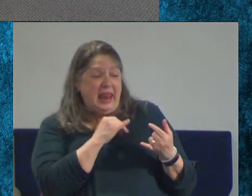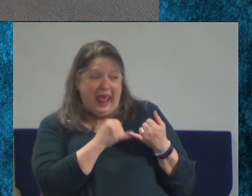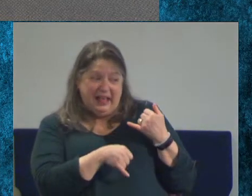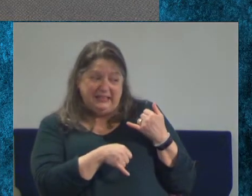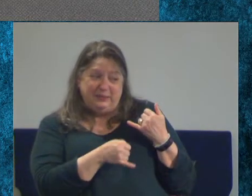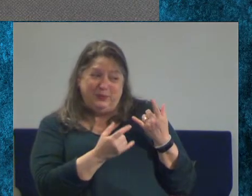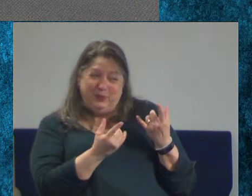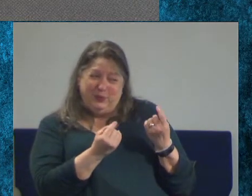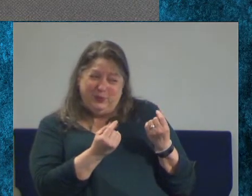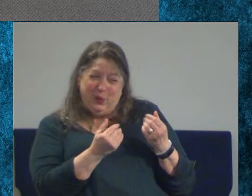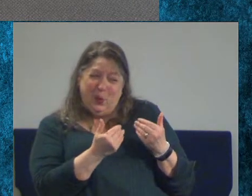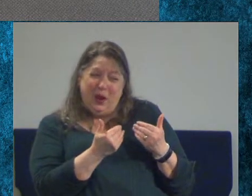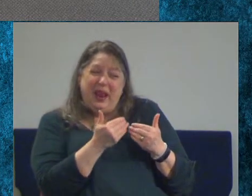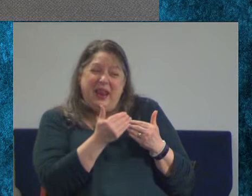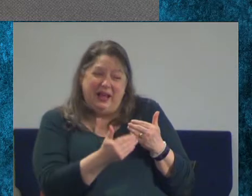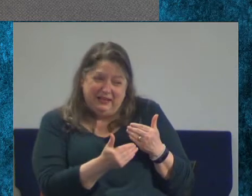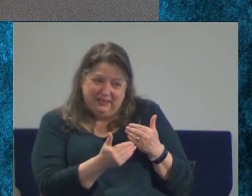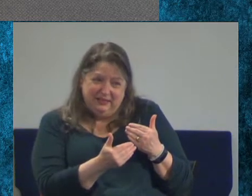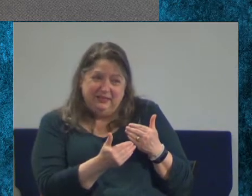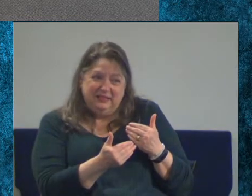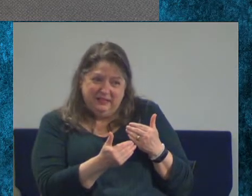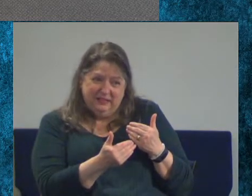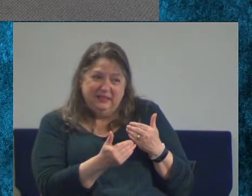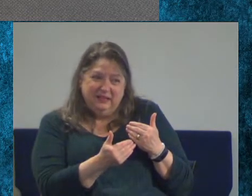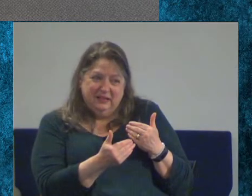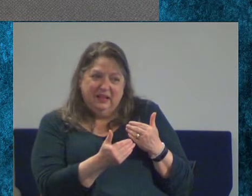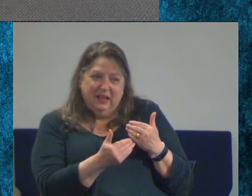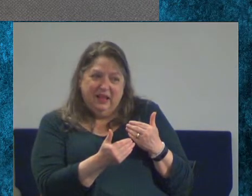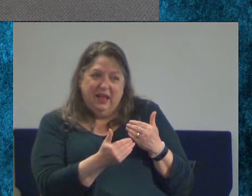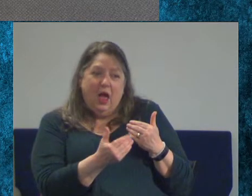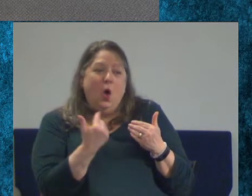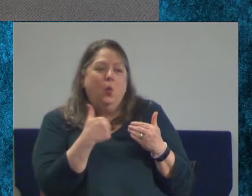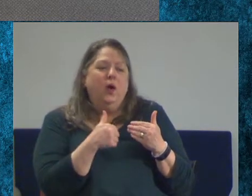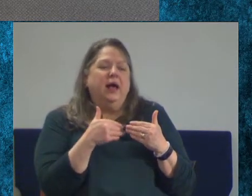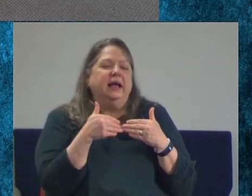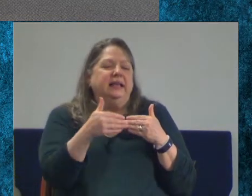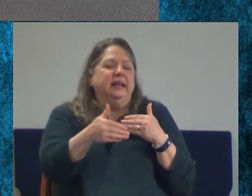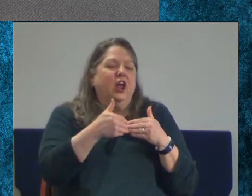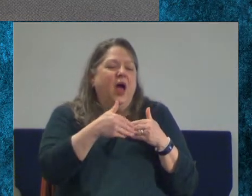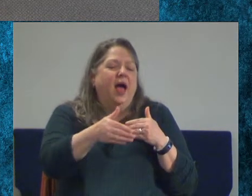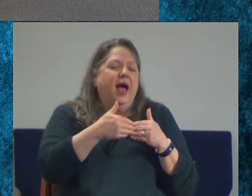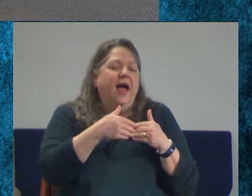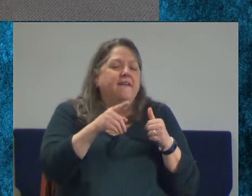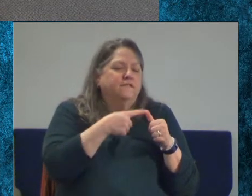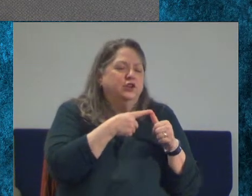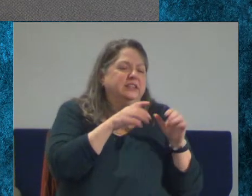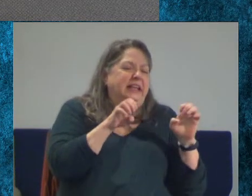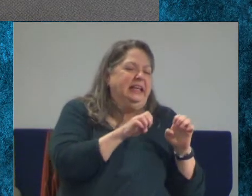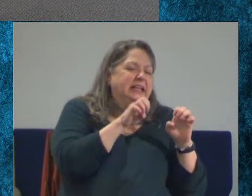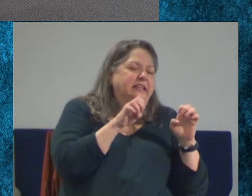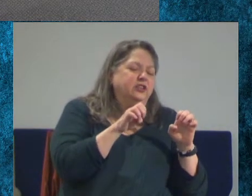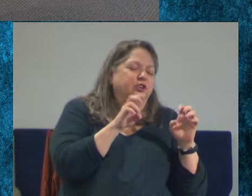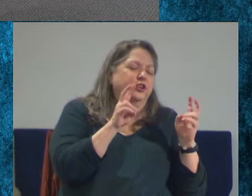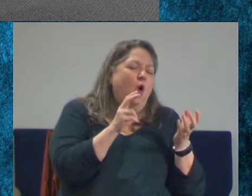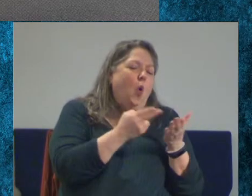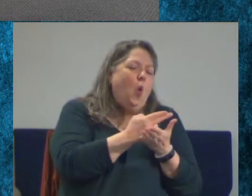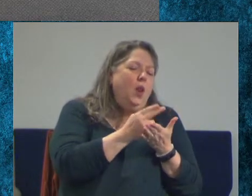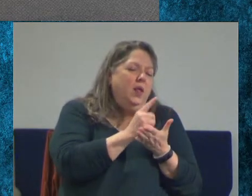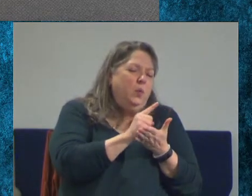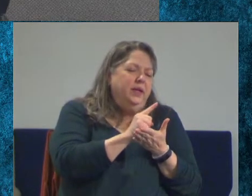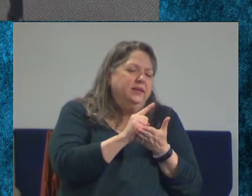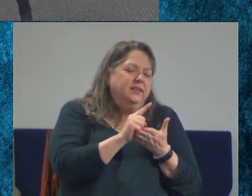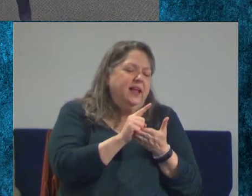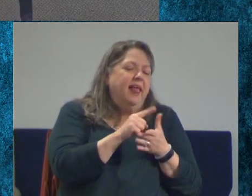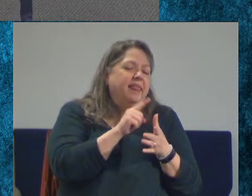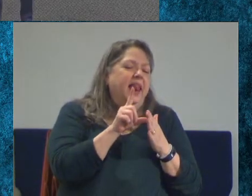here. We'll talk about that in a few weeks after the Holy Week service is coming up soon. But let's take a moment to close